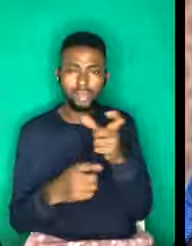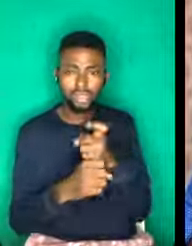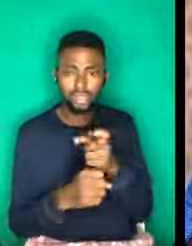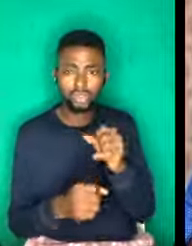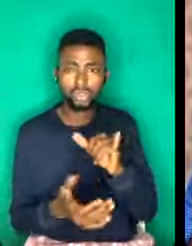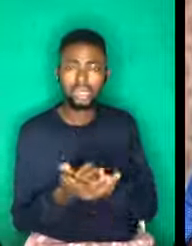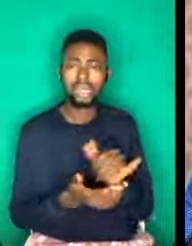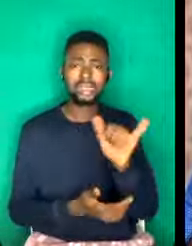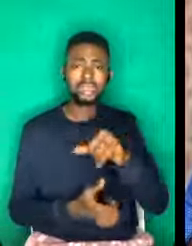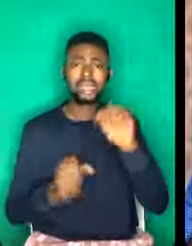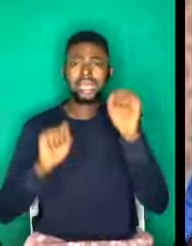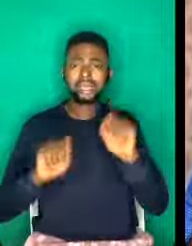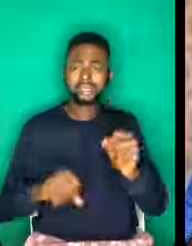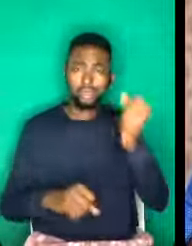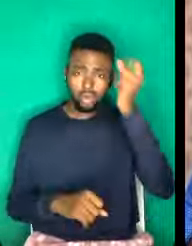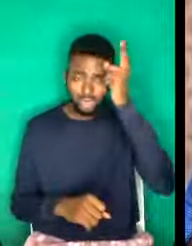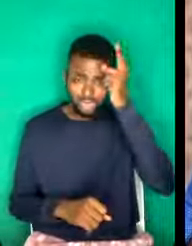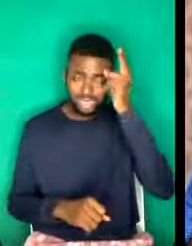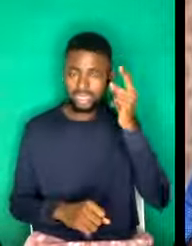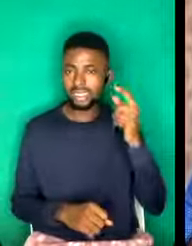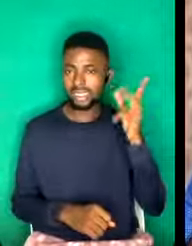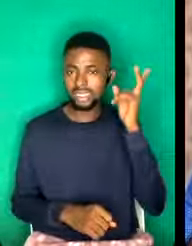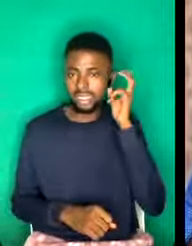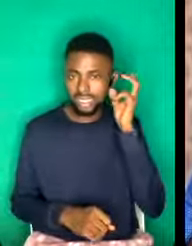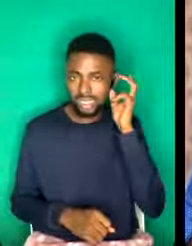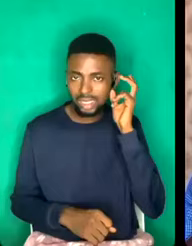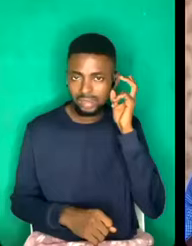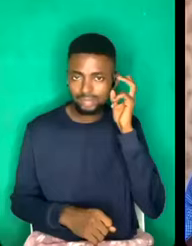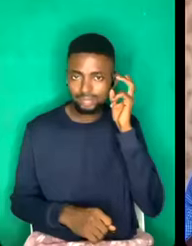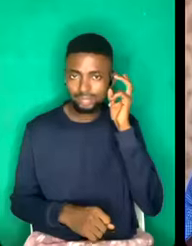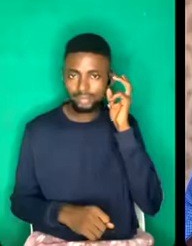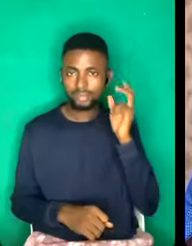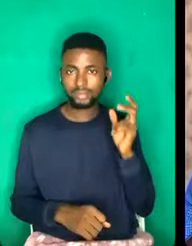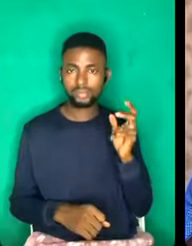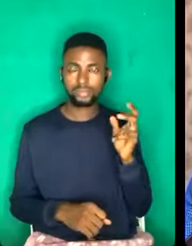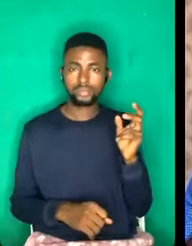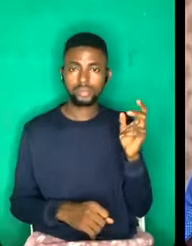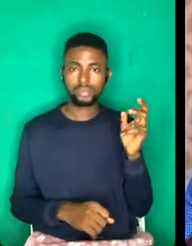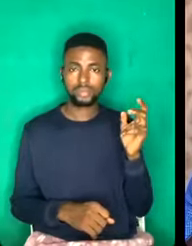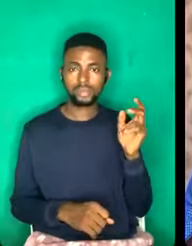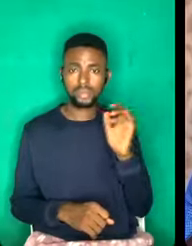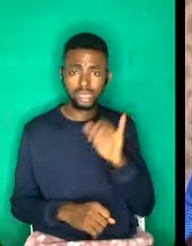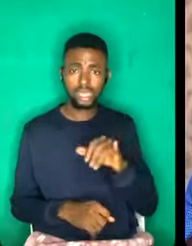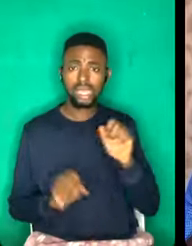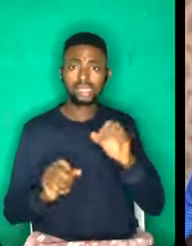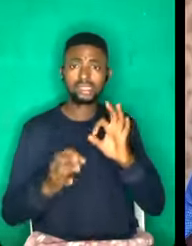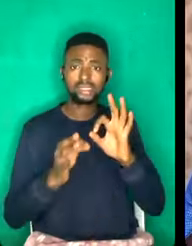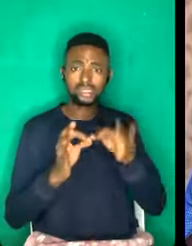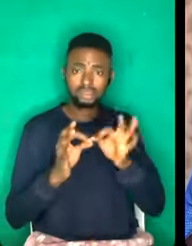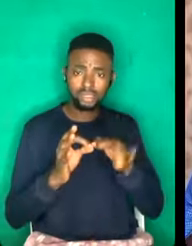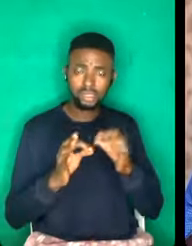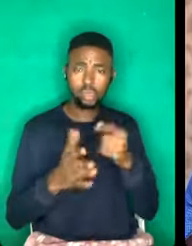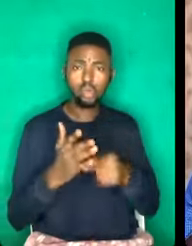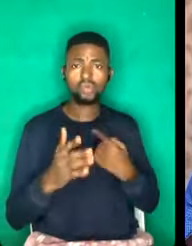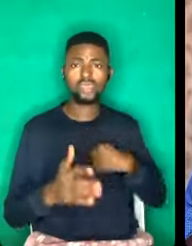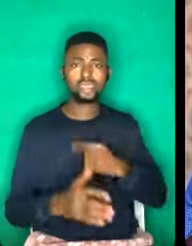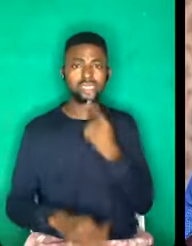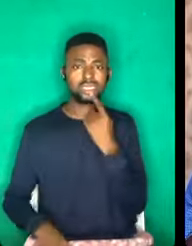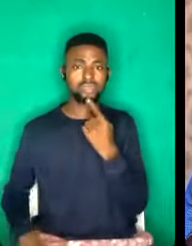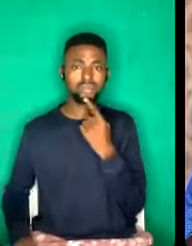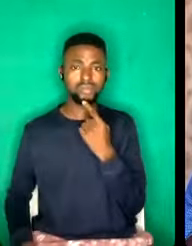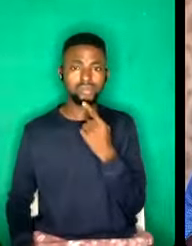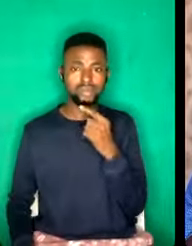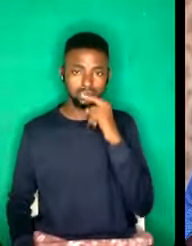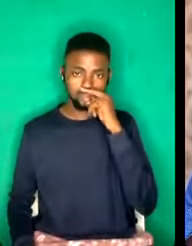understand, and also, get to interpret and understand what we are saying. Because imagine someone who